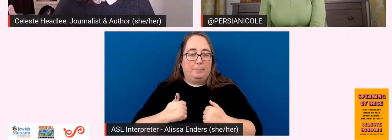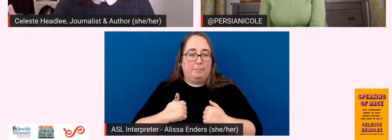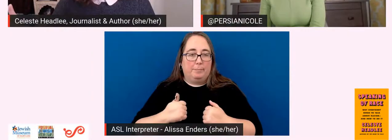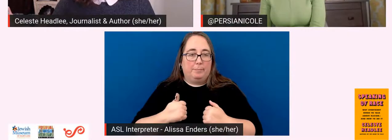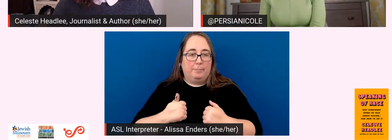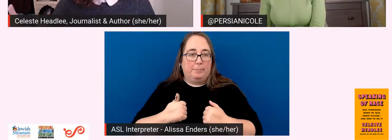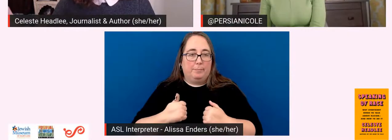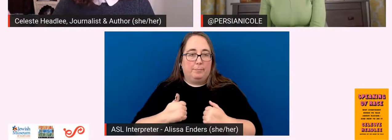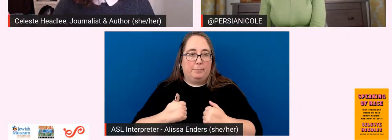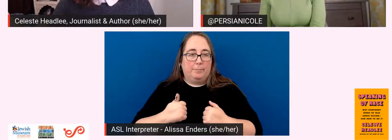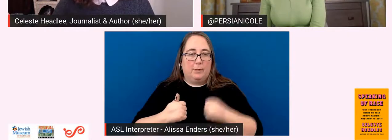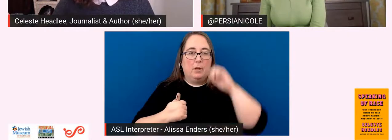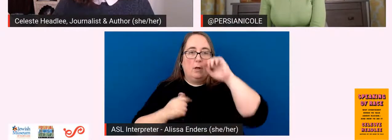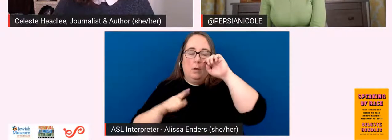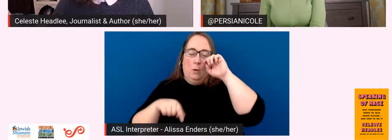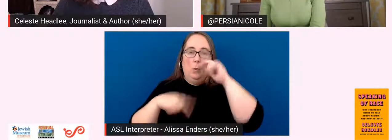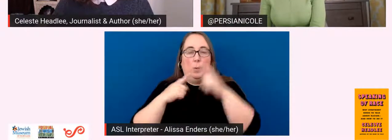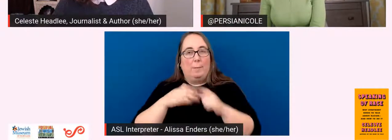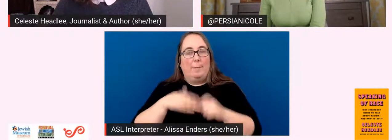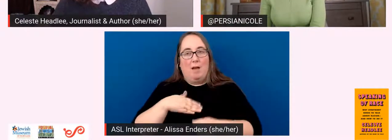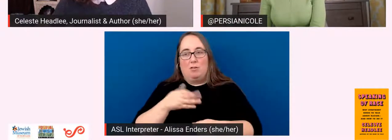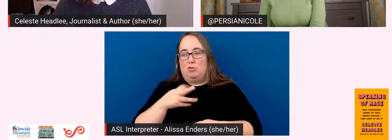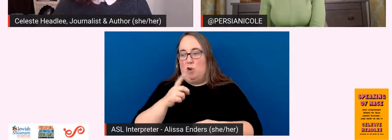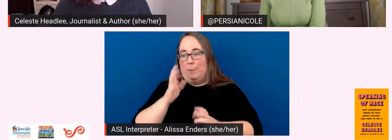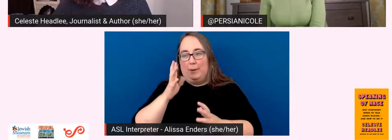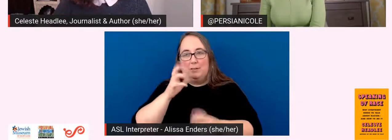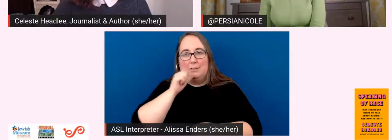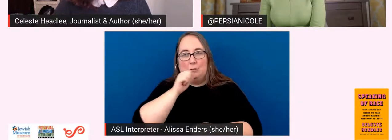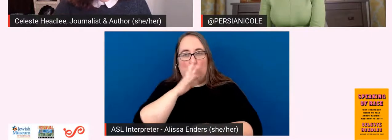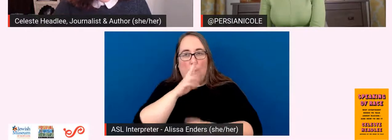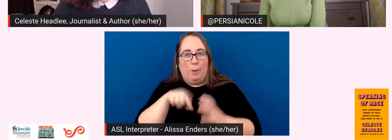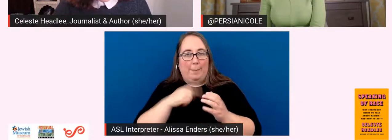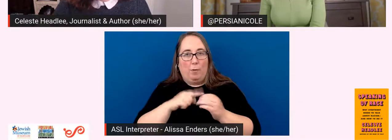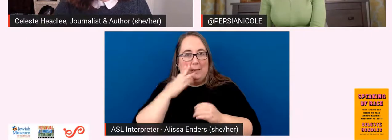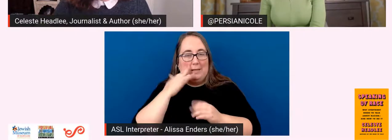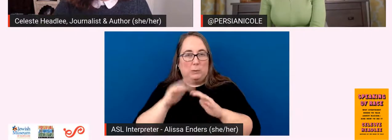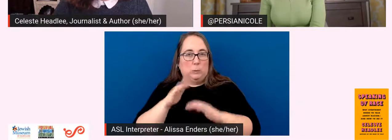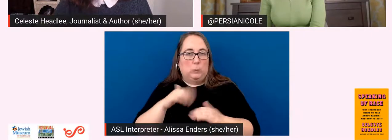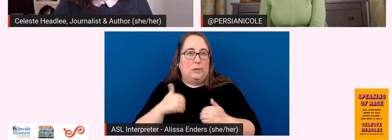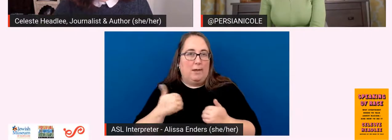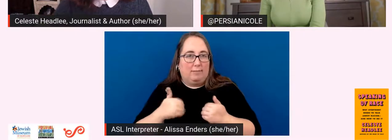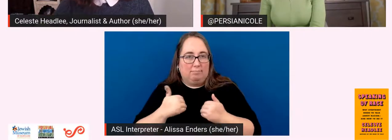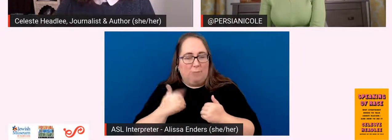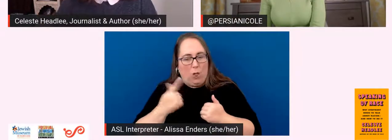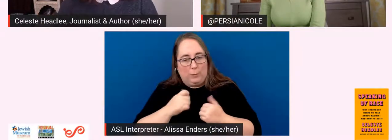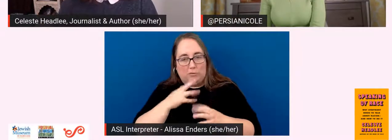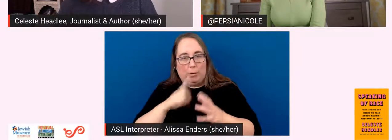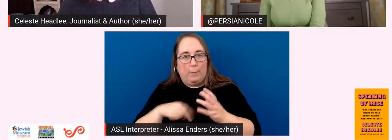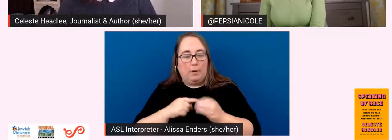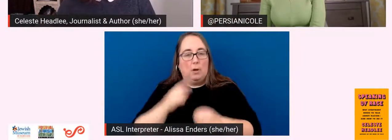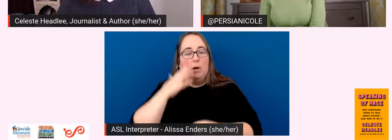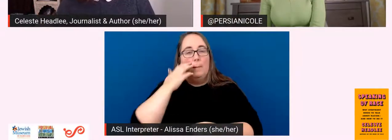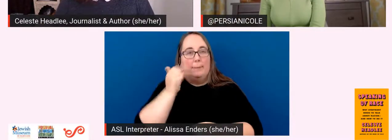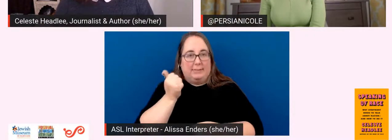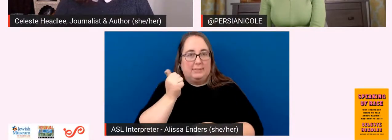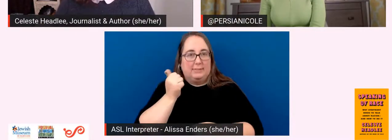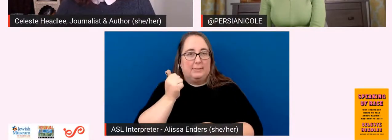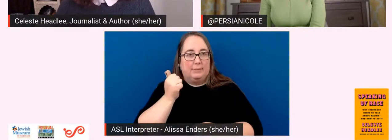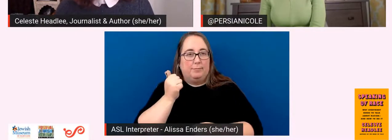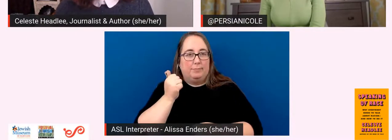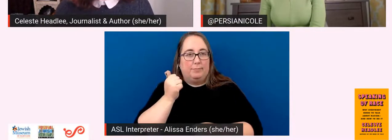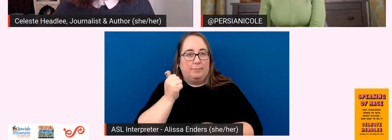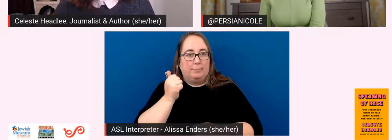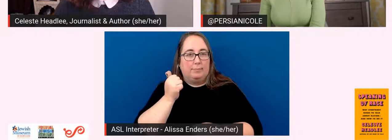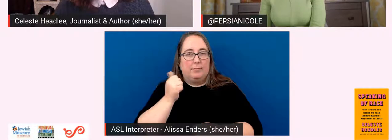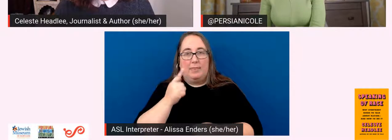my godparents didn't talk about what they experienced in the Holocaust because I was too young to take it. Why? Because they're very, very, they were